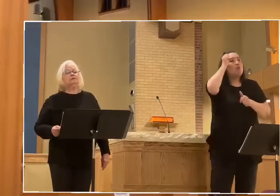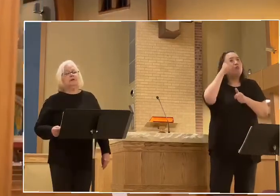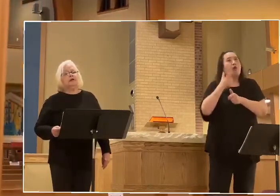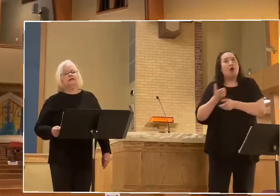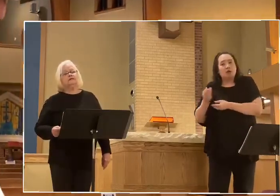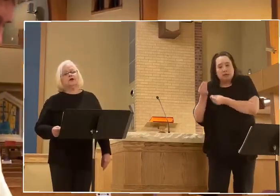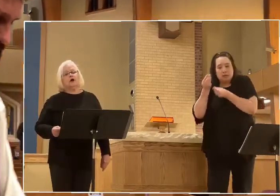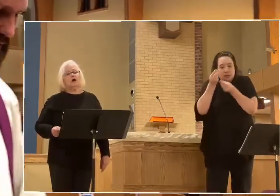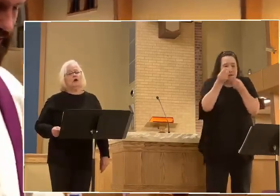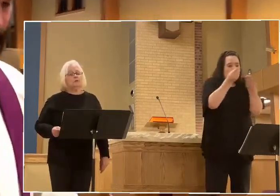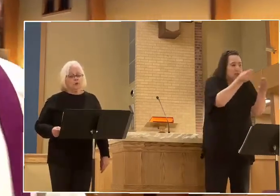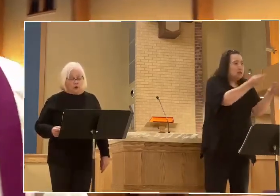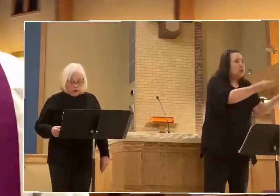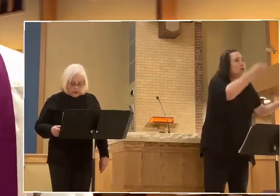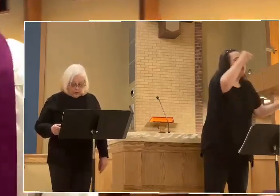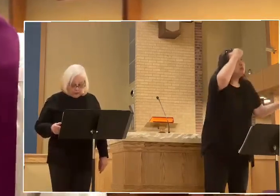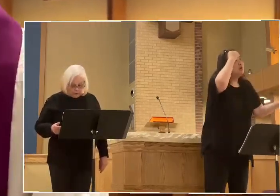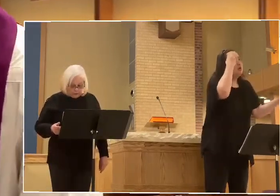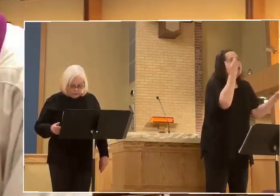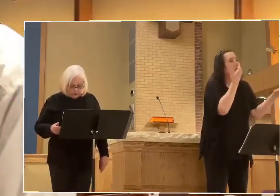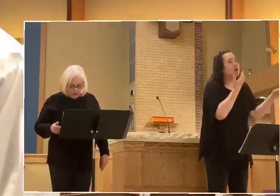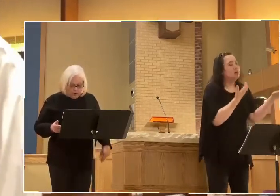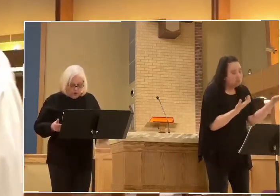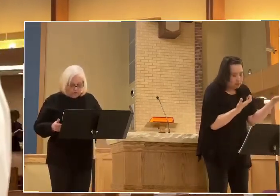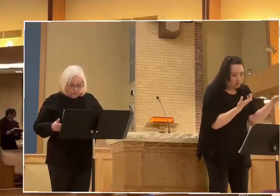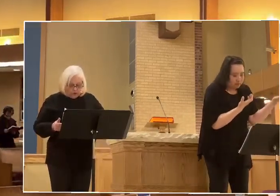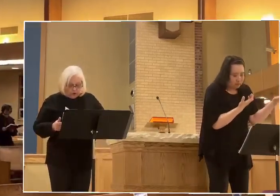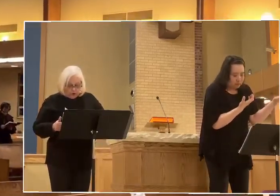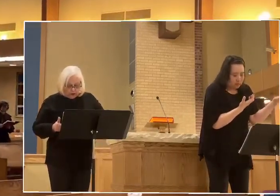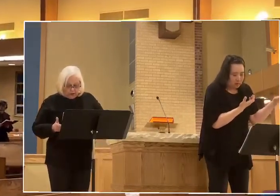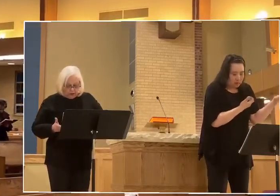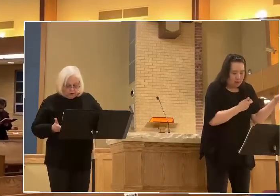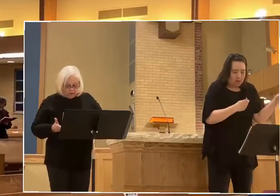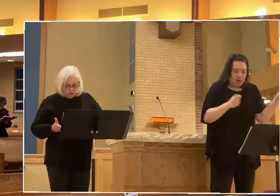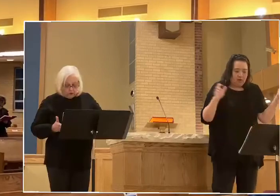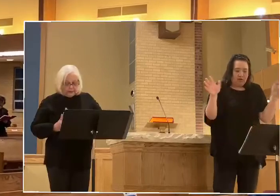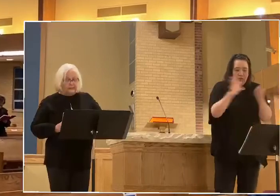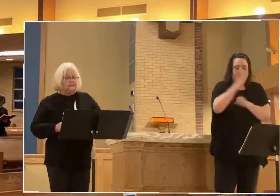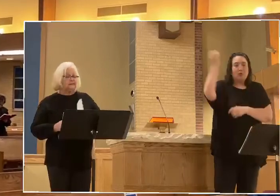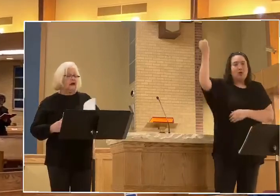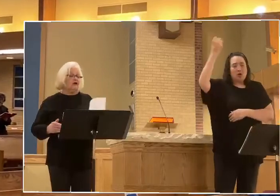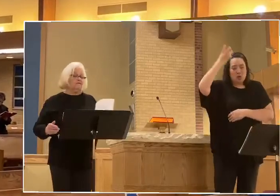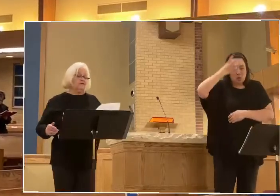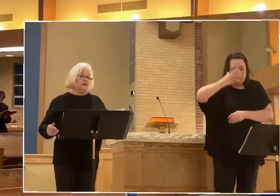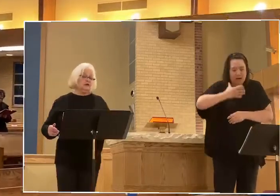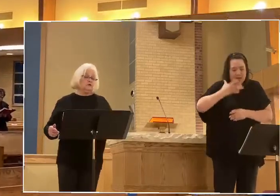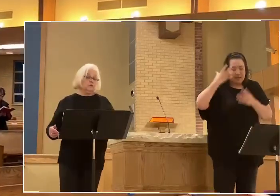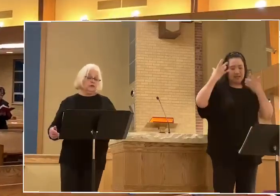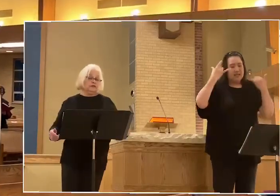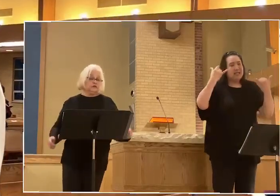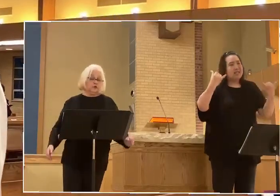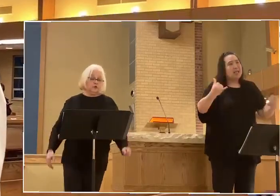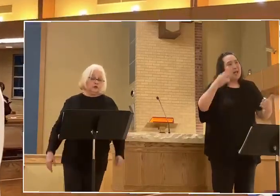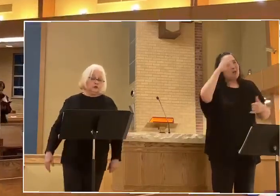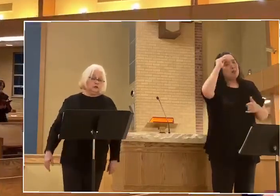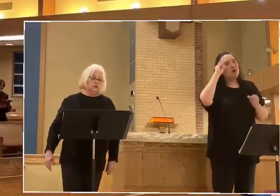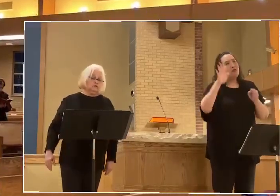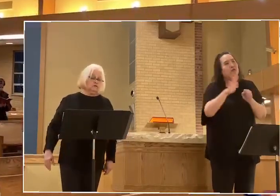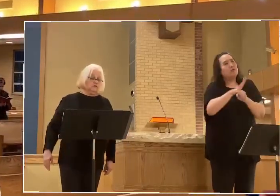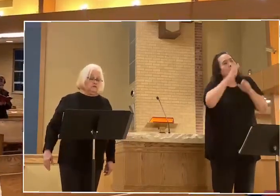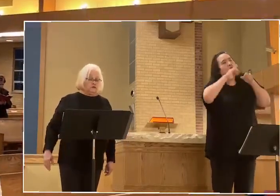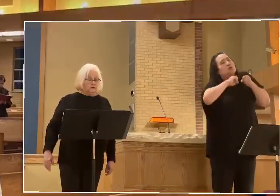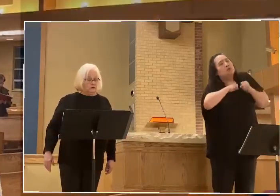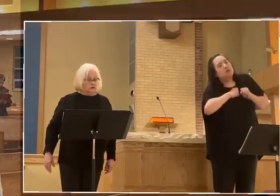was placed our brother. Full of grace, now filled with